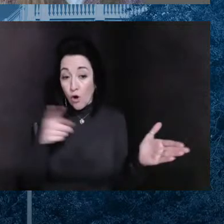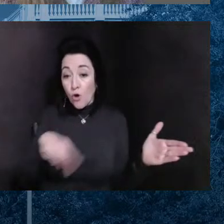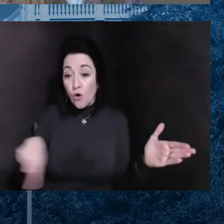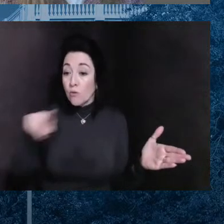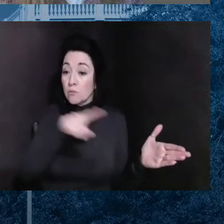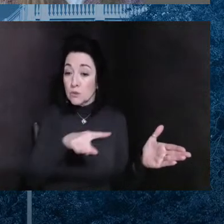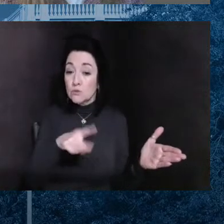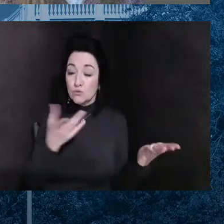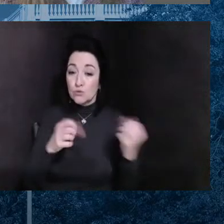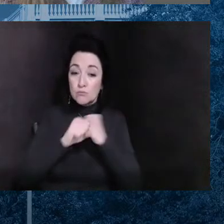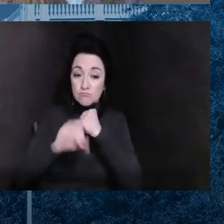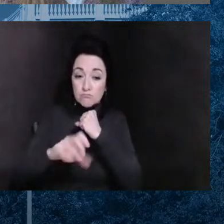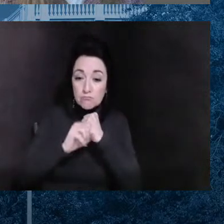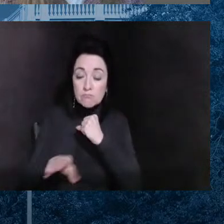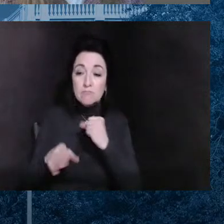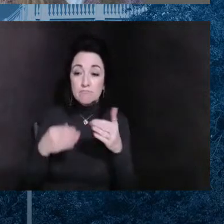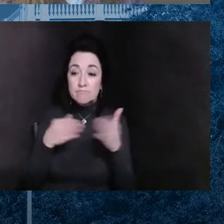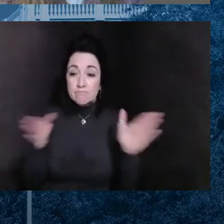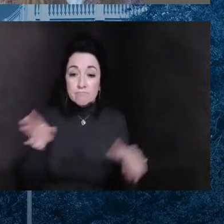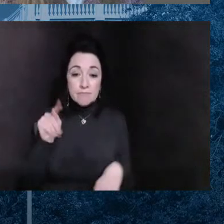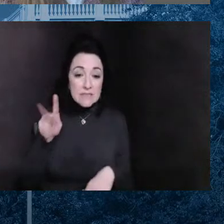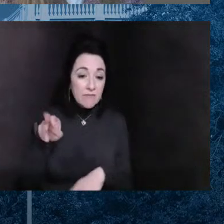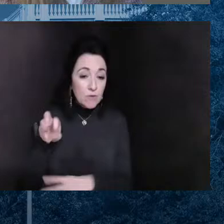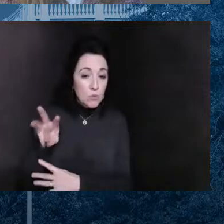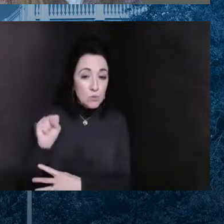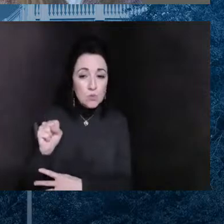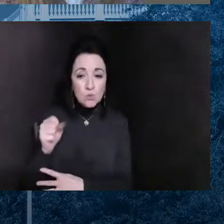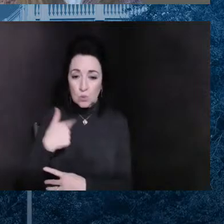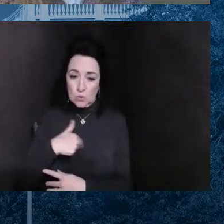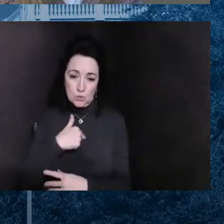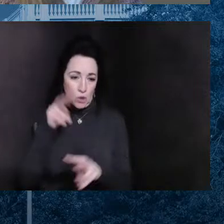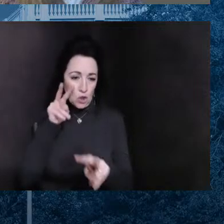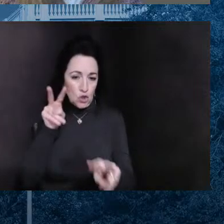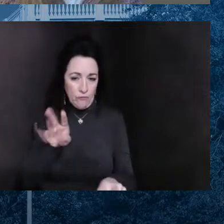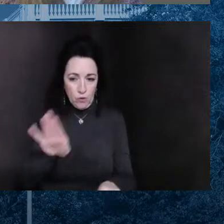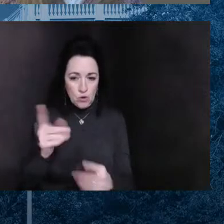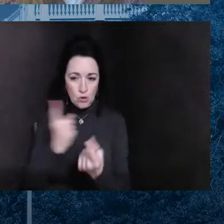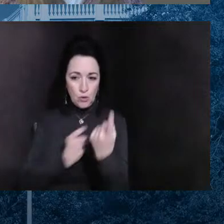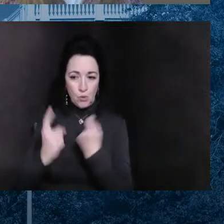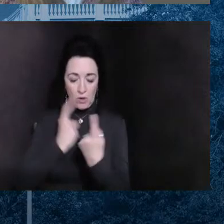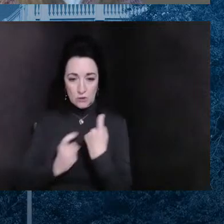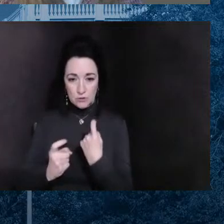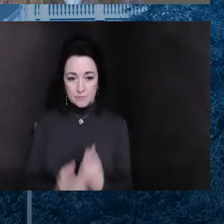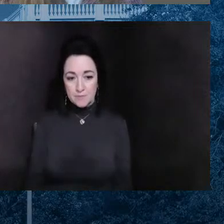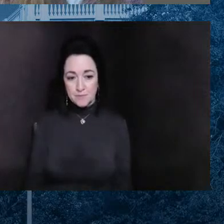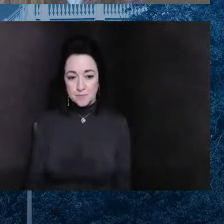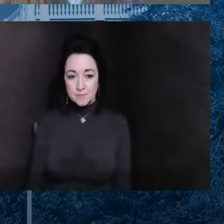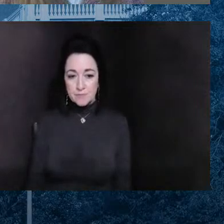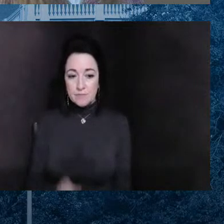again. Look forward to your questions. All right, first we'll go to Amy